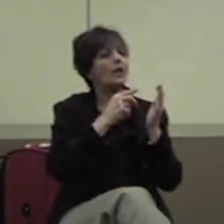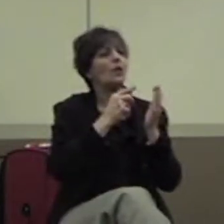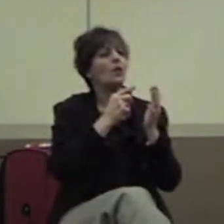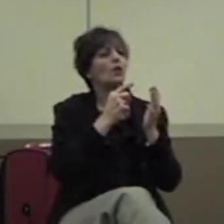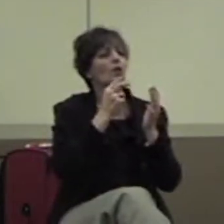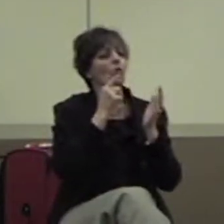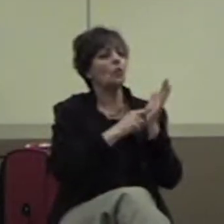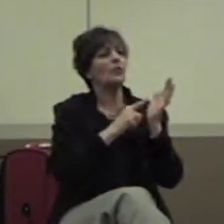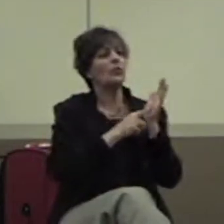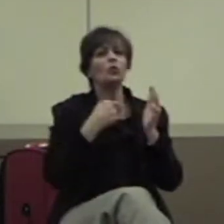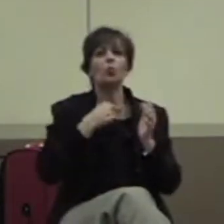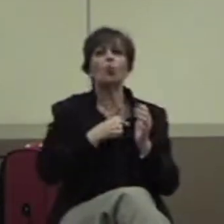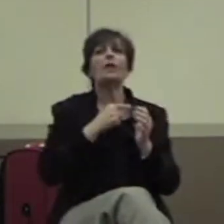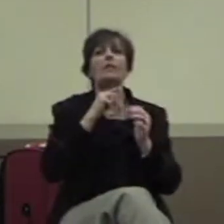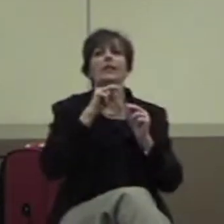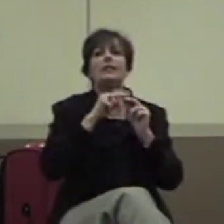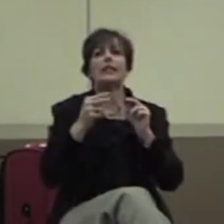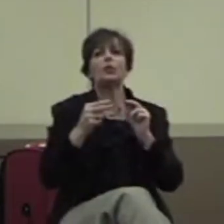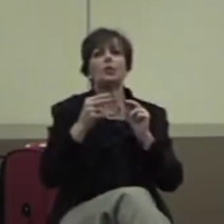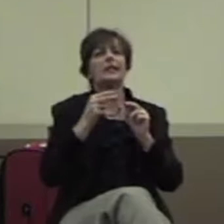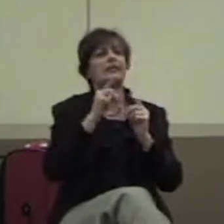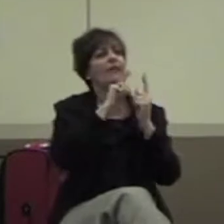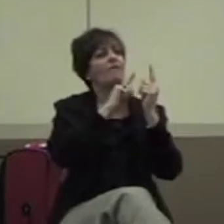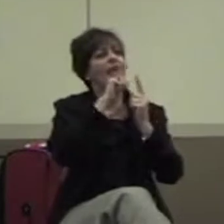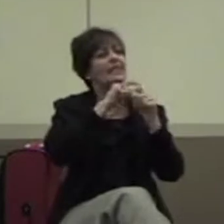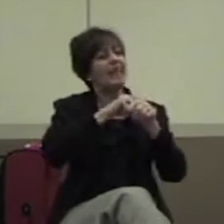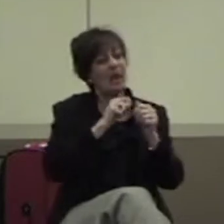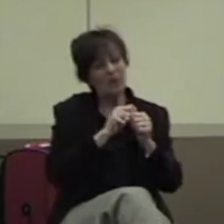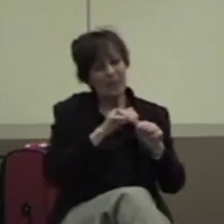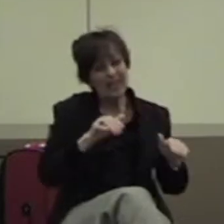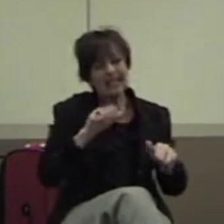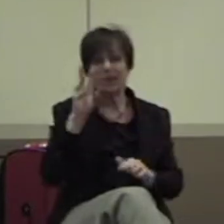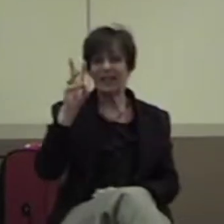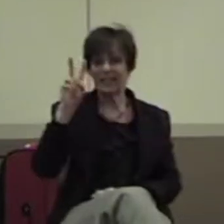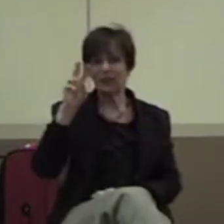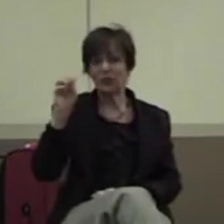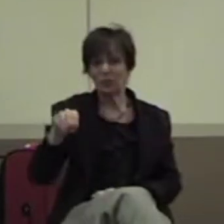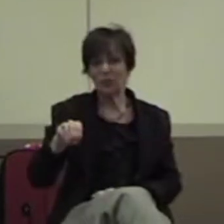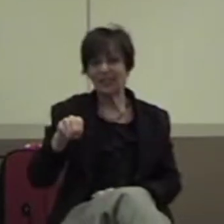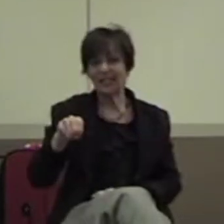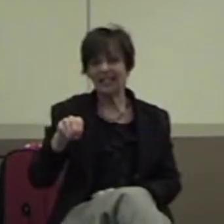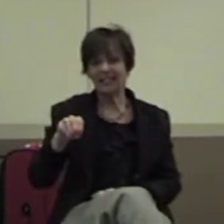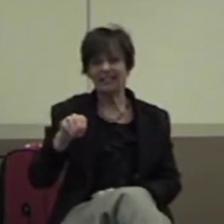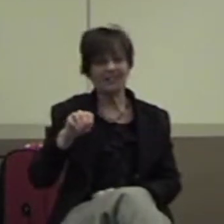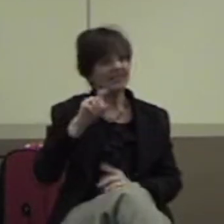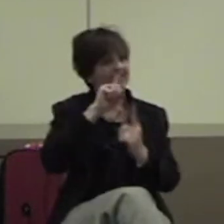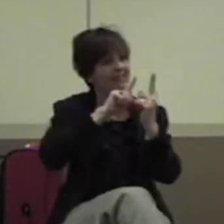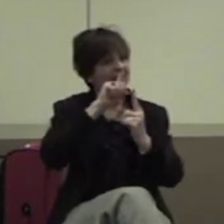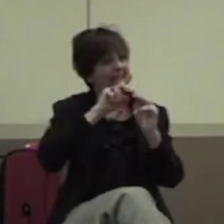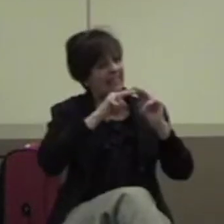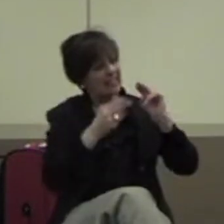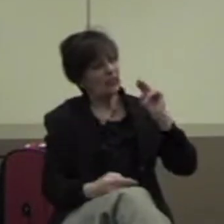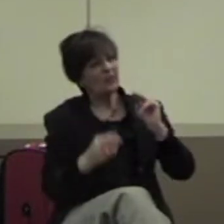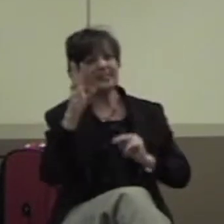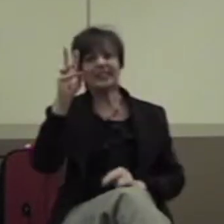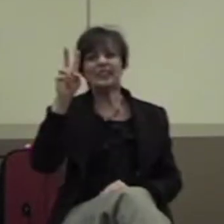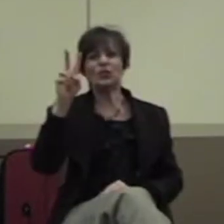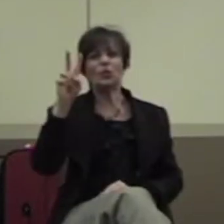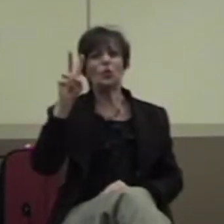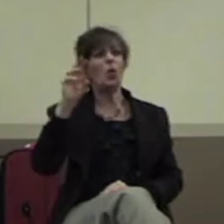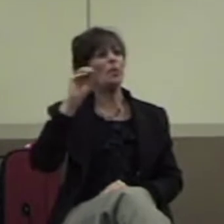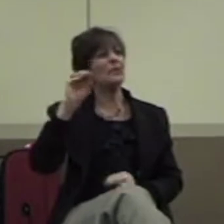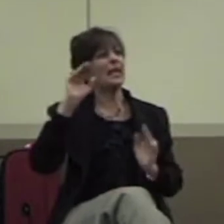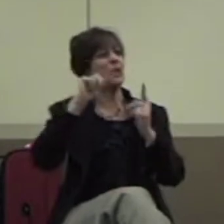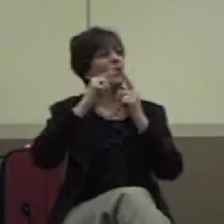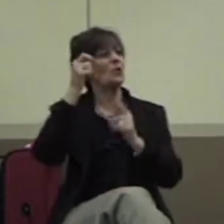We've decreased FaceTime with kids by 62% since the 1950s. When you and I